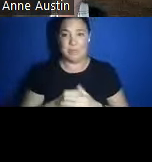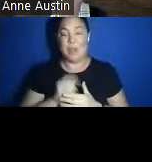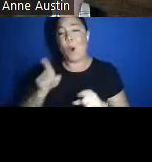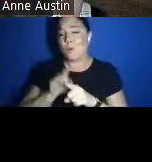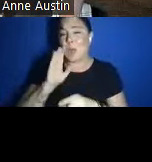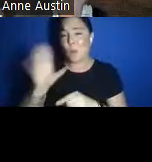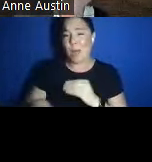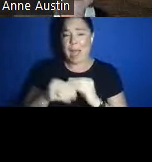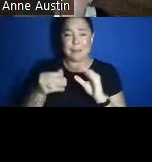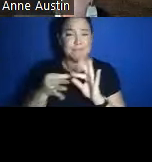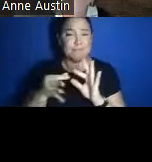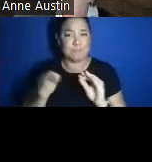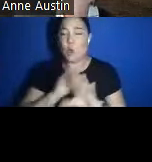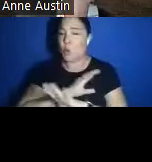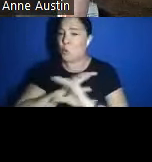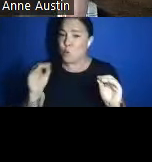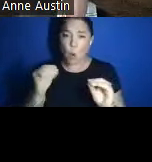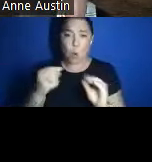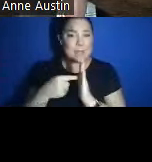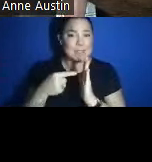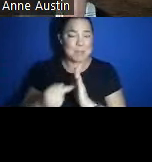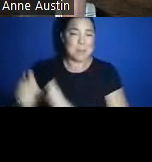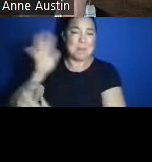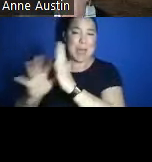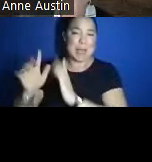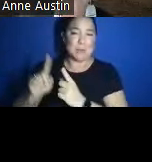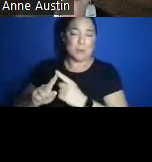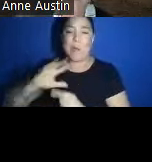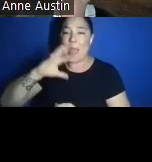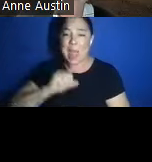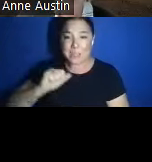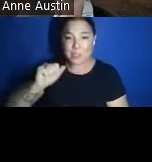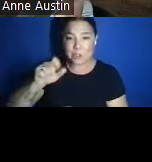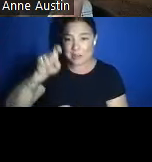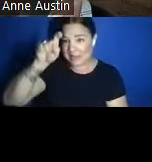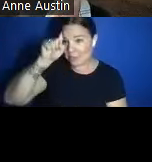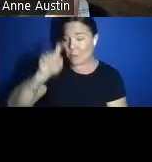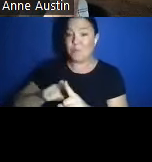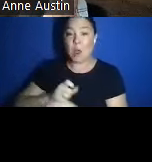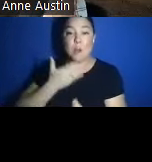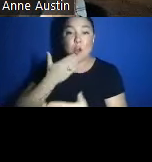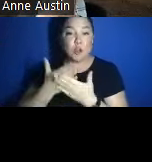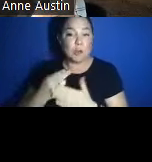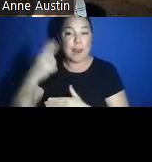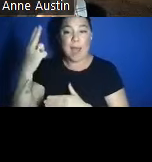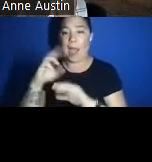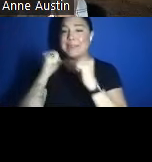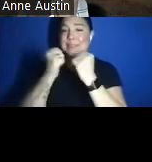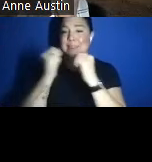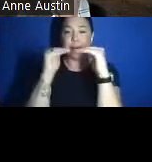any example going back to ancient Egypt of a woman of good society adorned with tattoos.